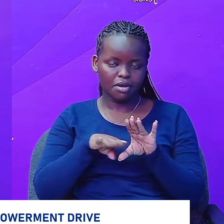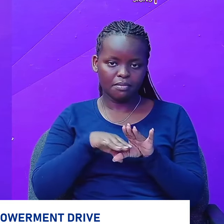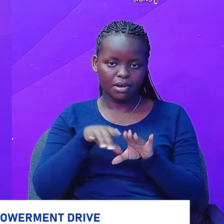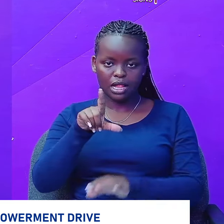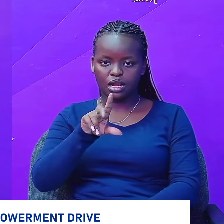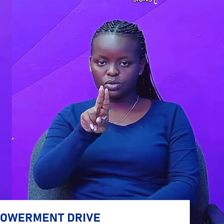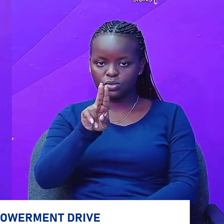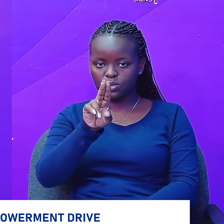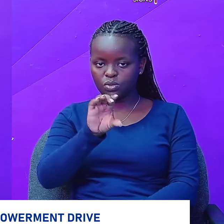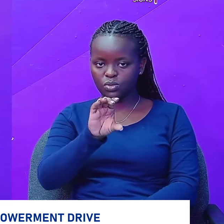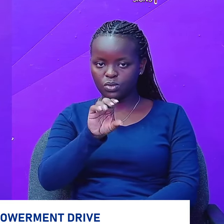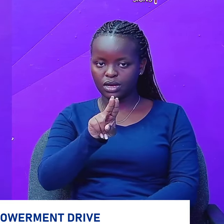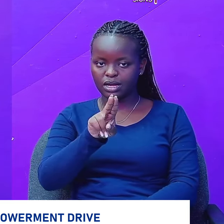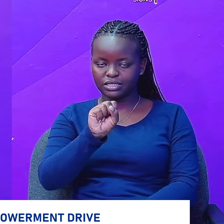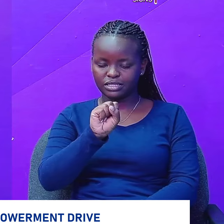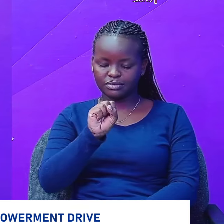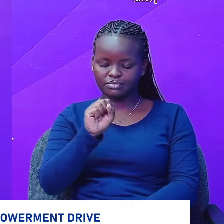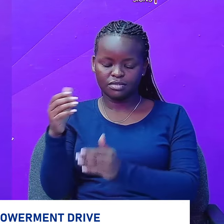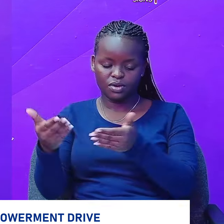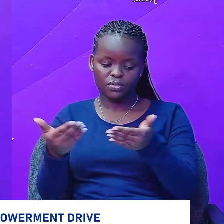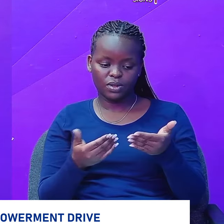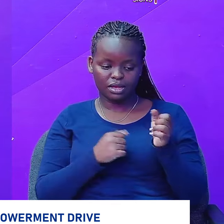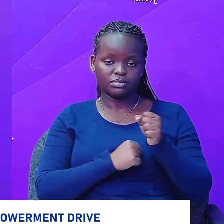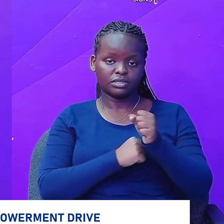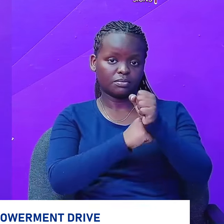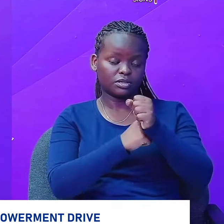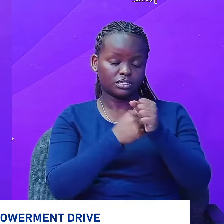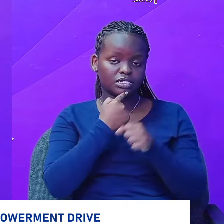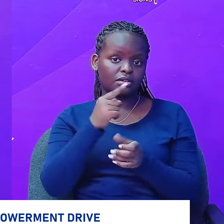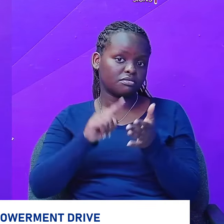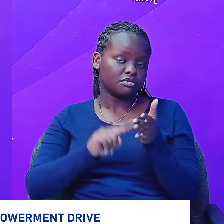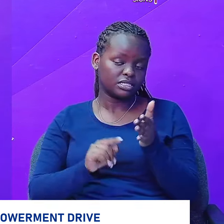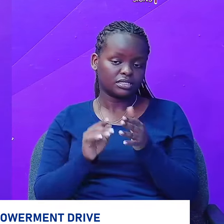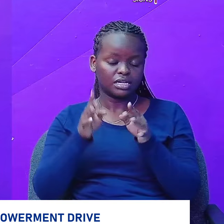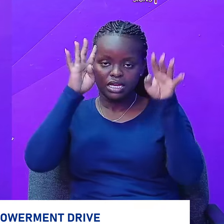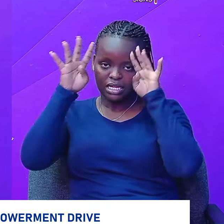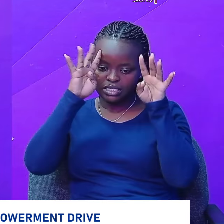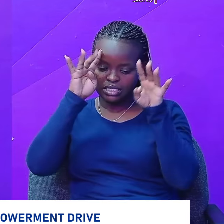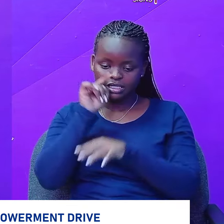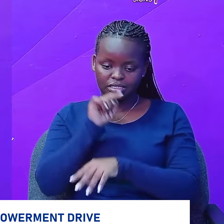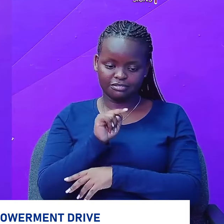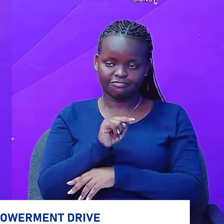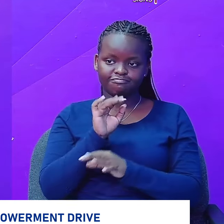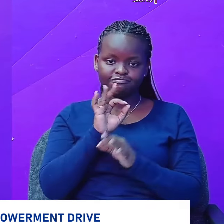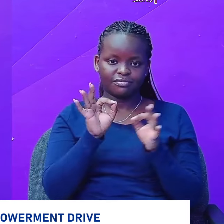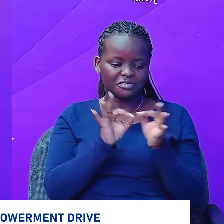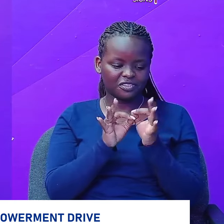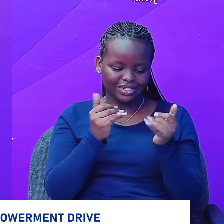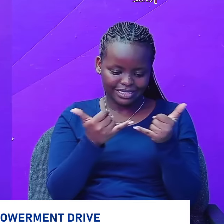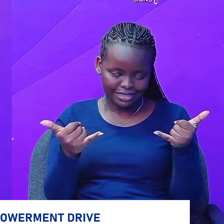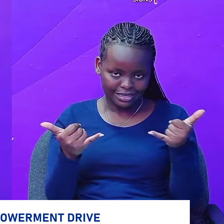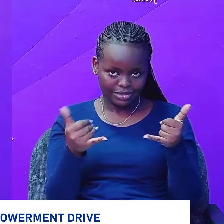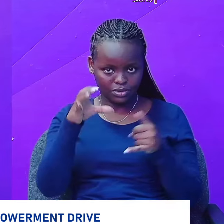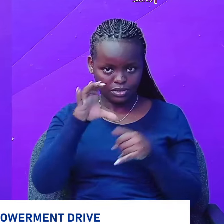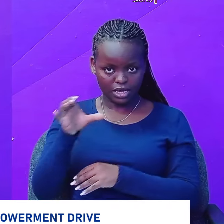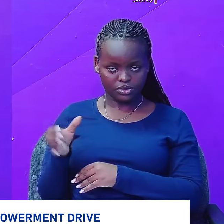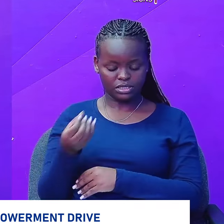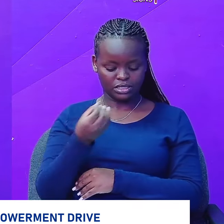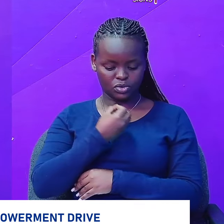Lucas Mosenda, welcomed the support, stating that the initiative perfectly aligns with the county's